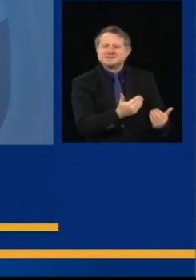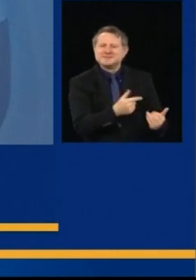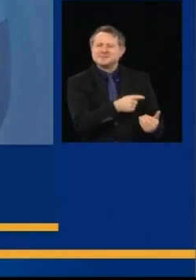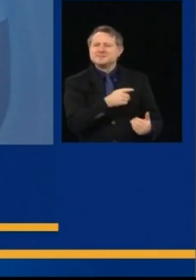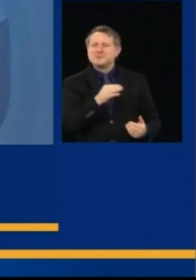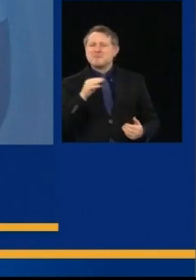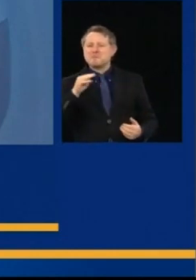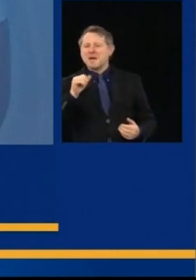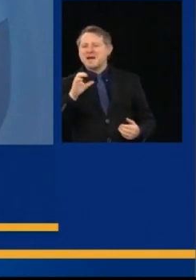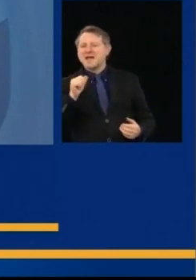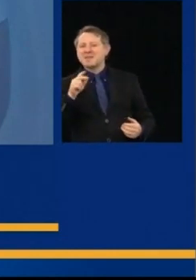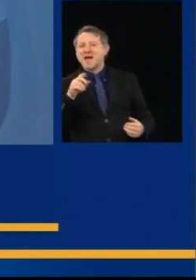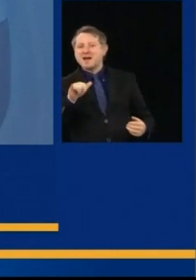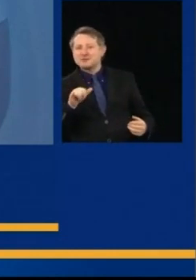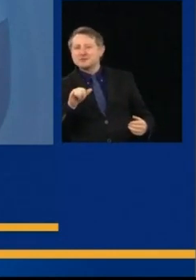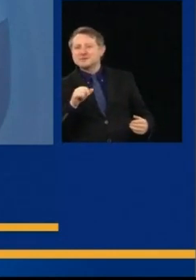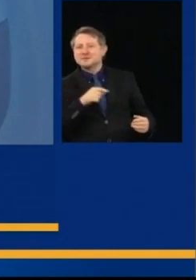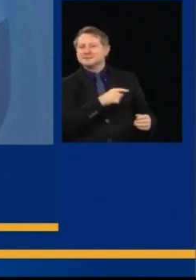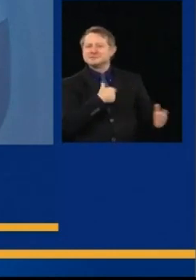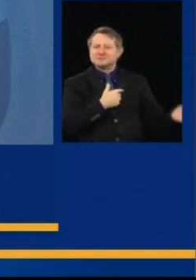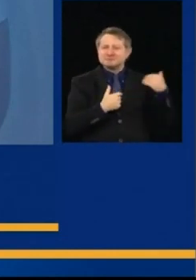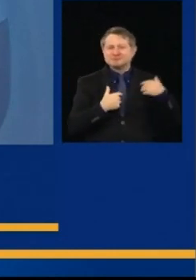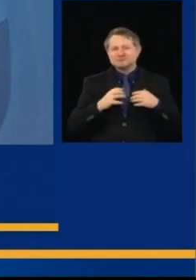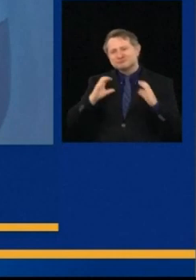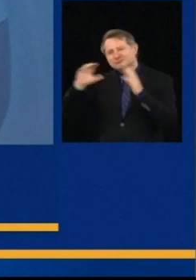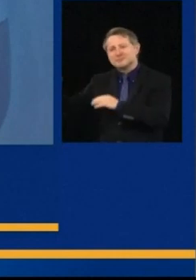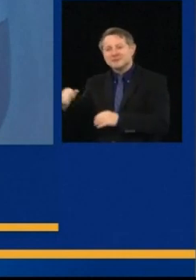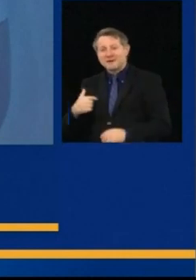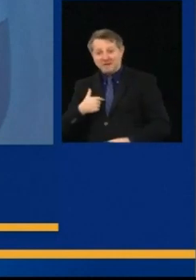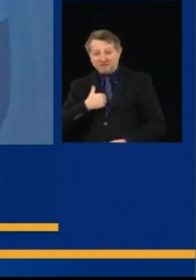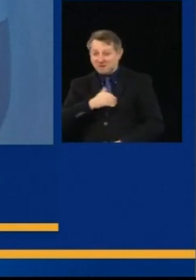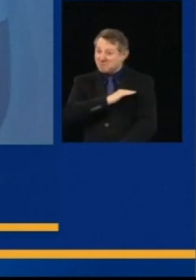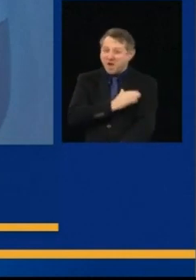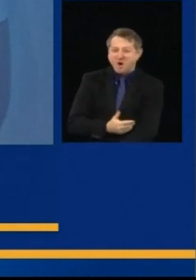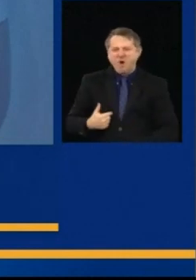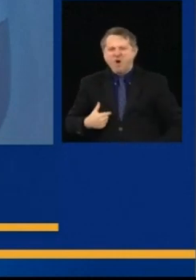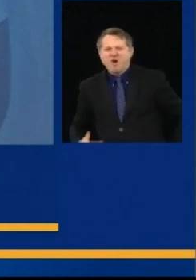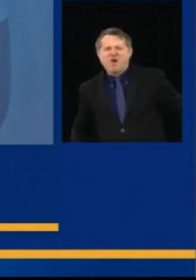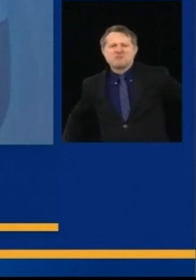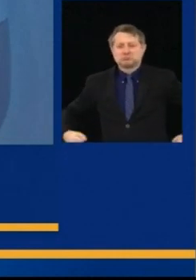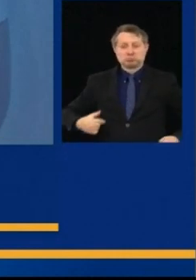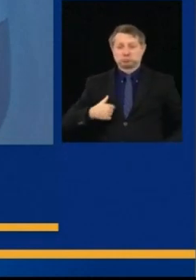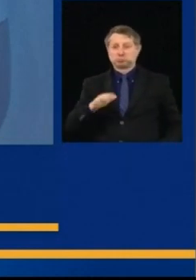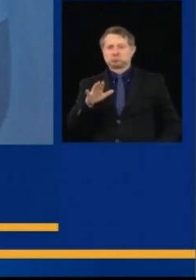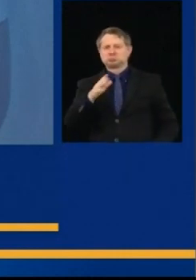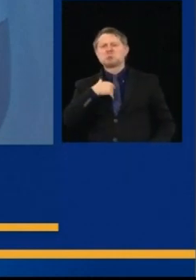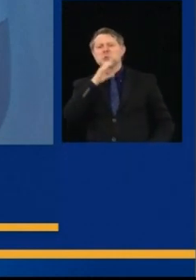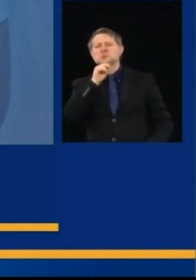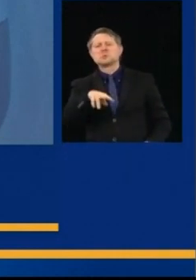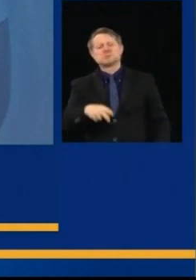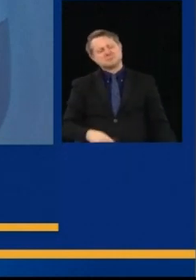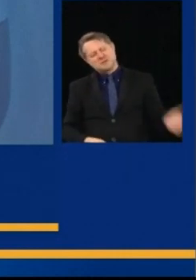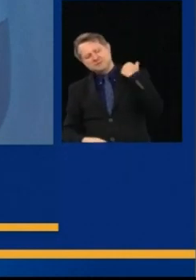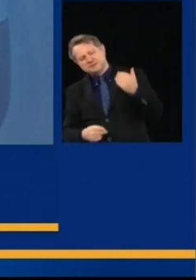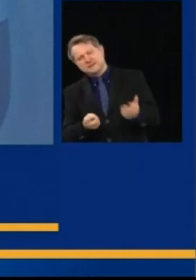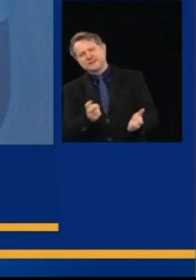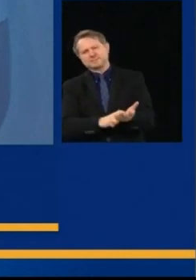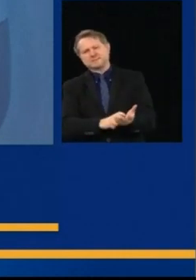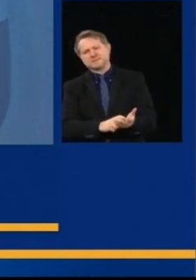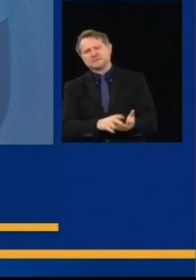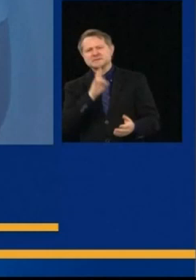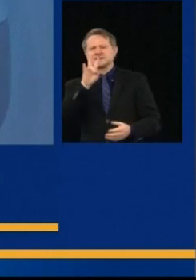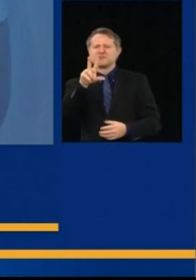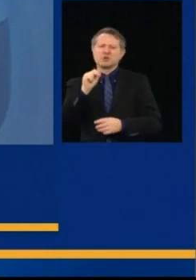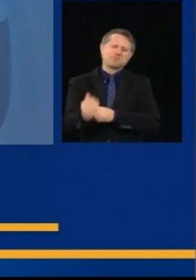old. You think you have any power in life? Try to get a 22-year-old out of bed at 7:30 in the morning, and you will quickly come down